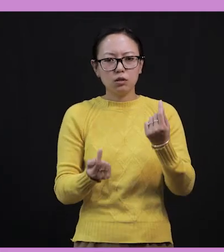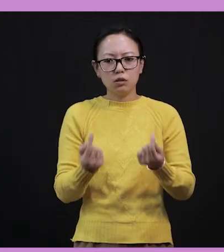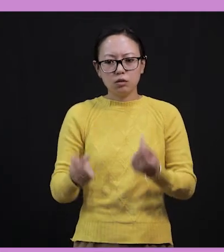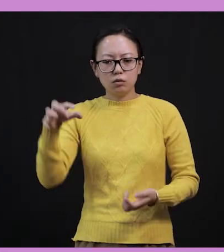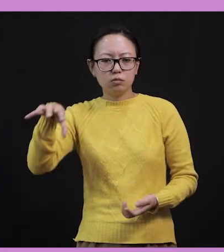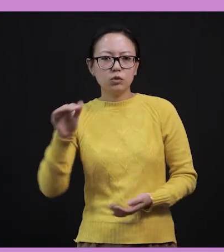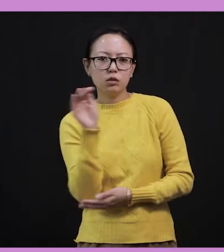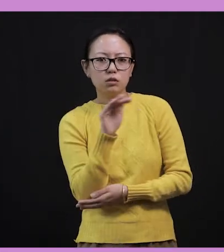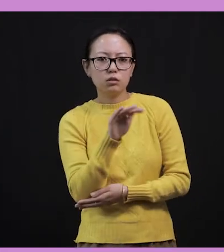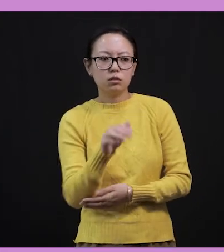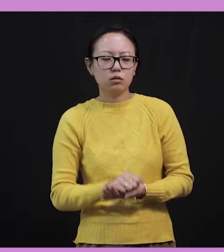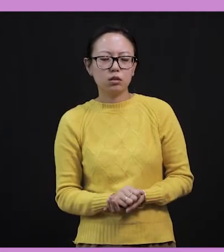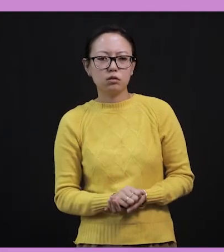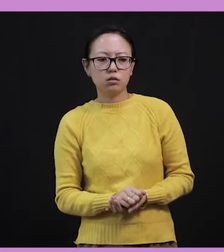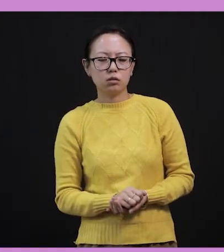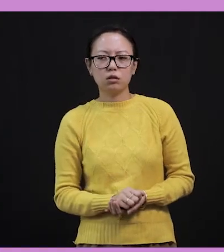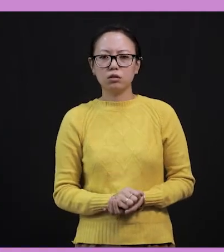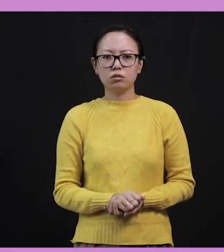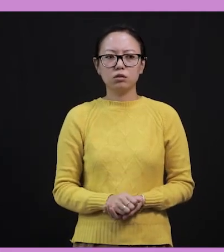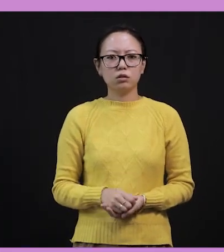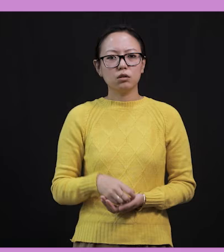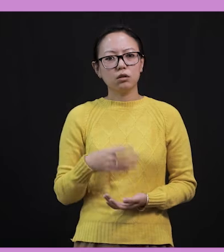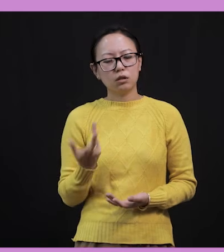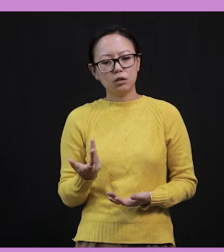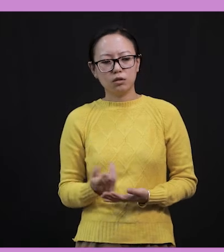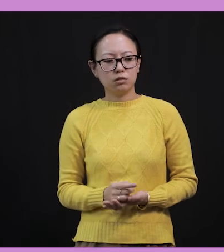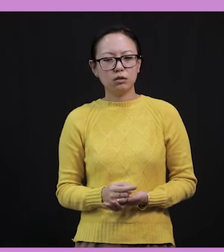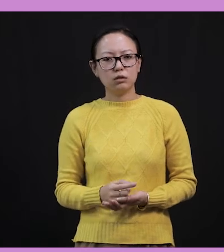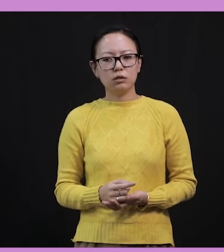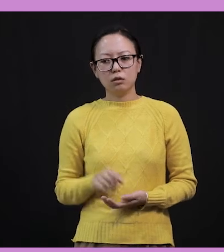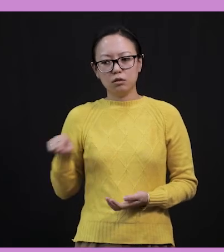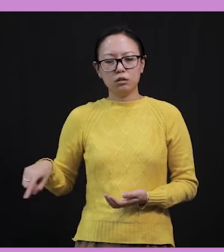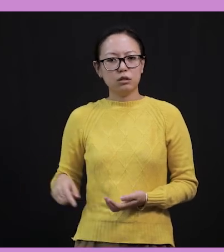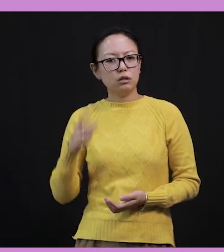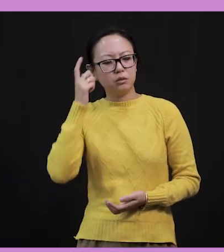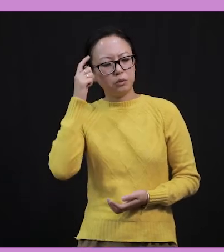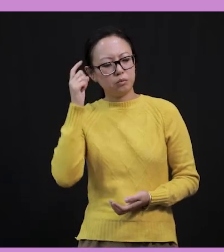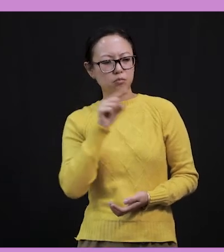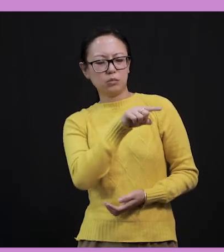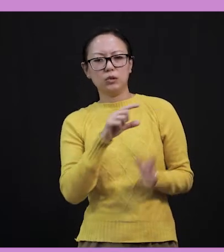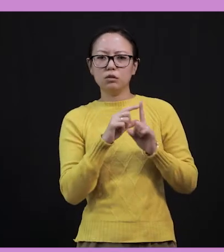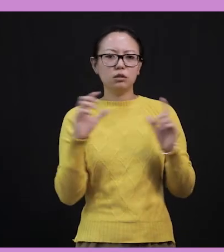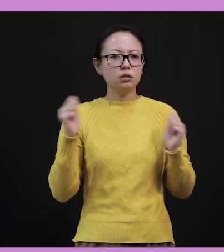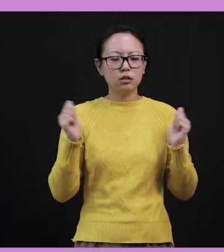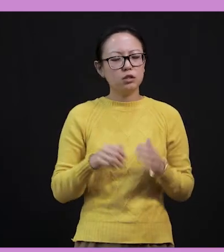wrong, because, as the poet says, it is just a harmless garden